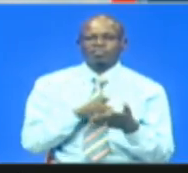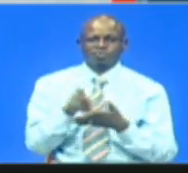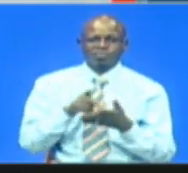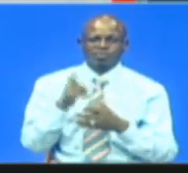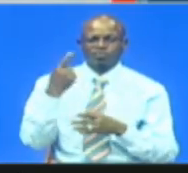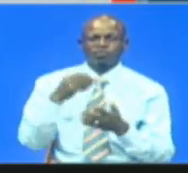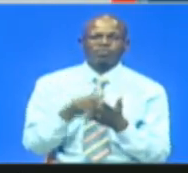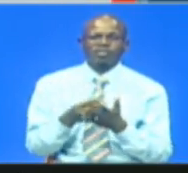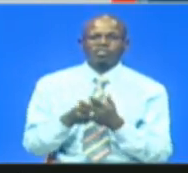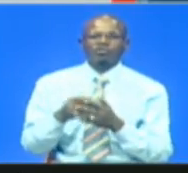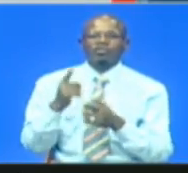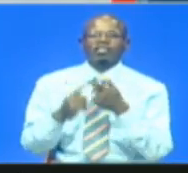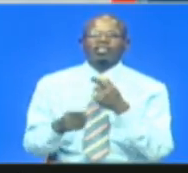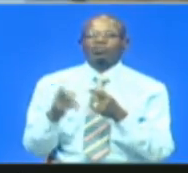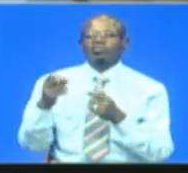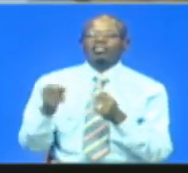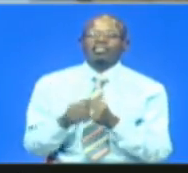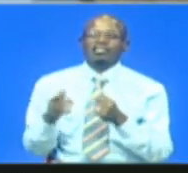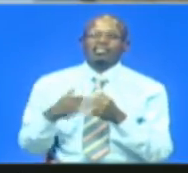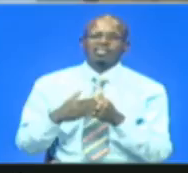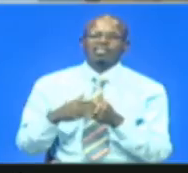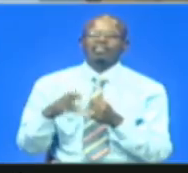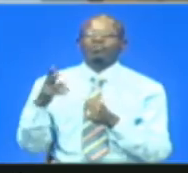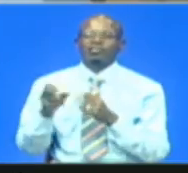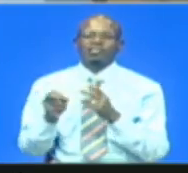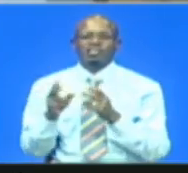year 2019-2020.